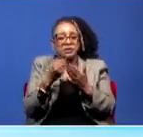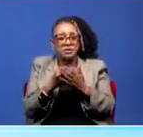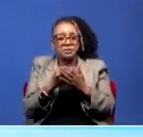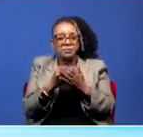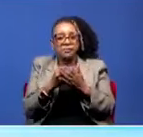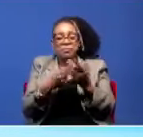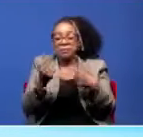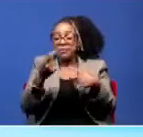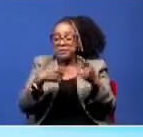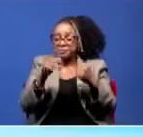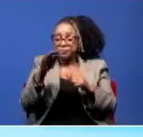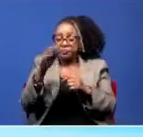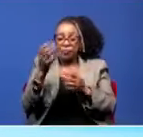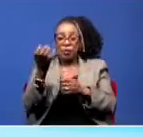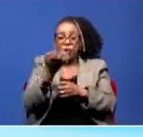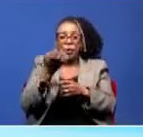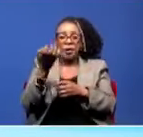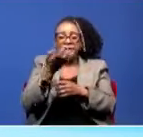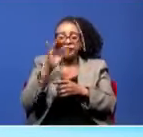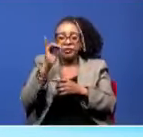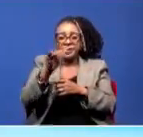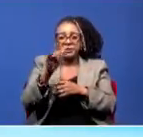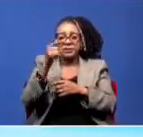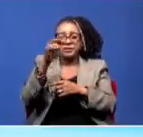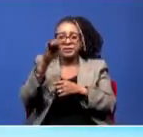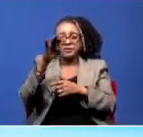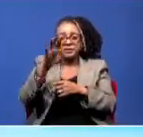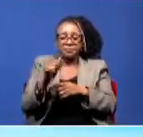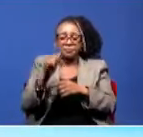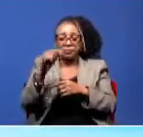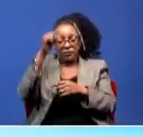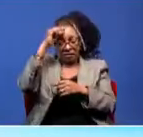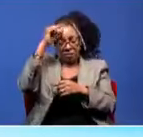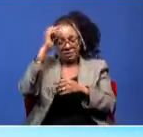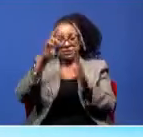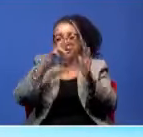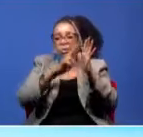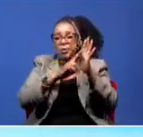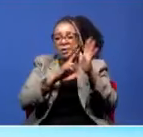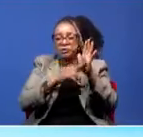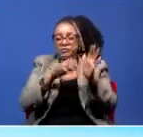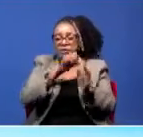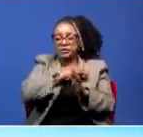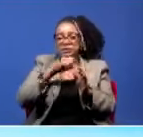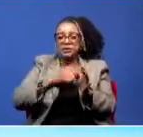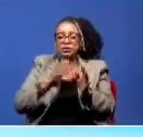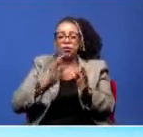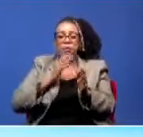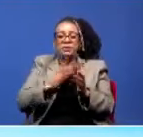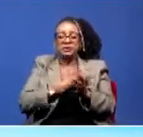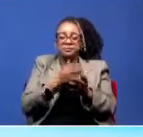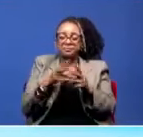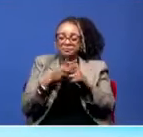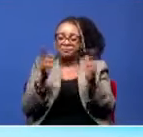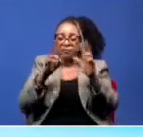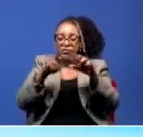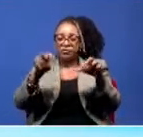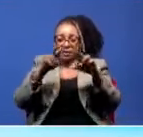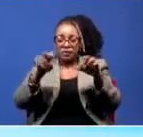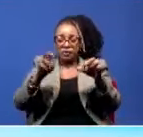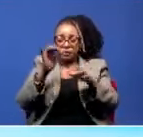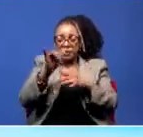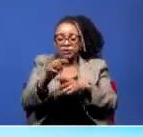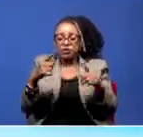edible oils without applying for the tender. The damning revelations emerged as a Senate committee commenced investigations into the